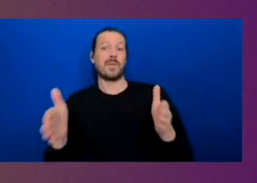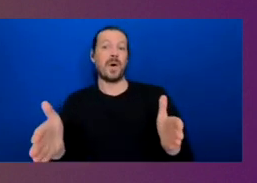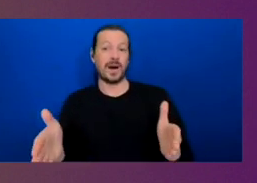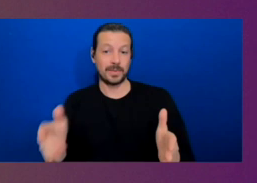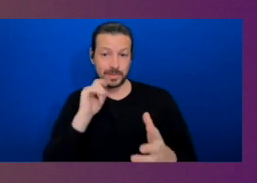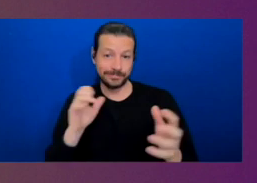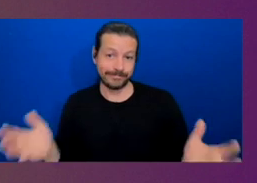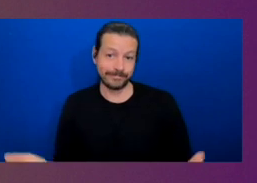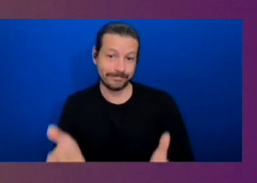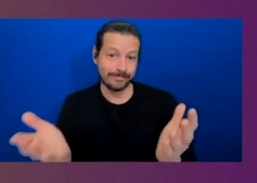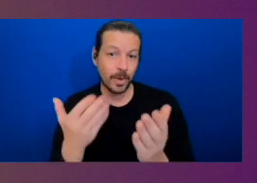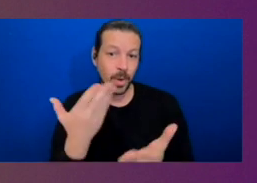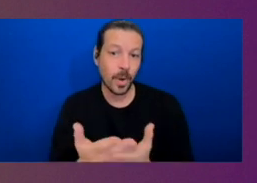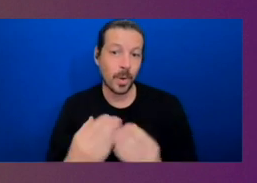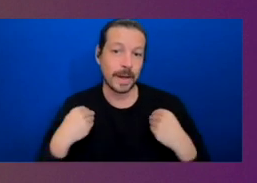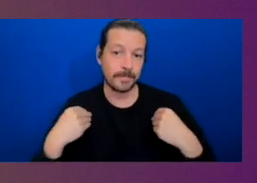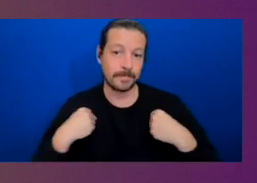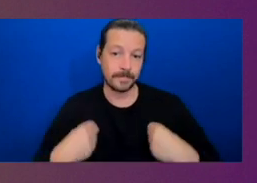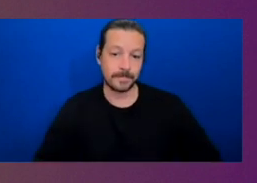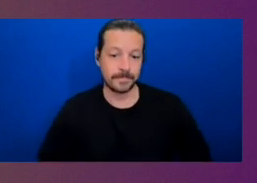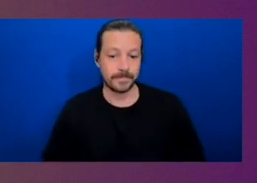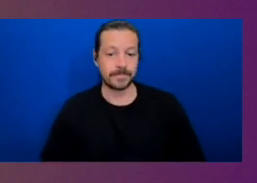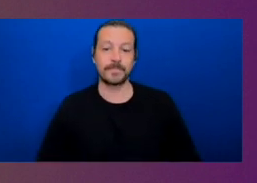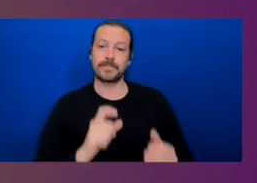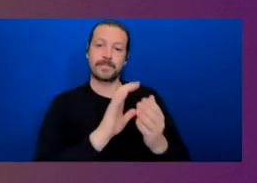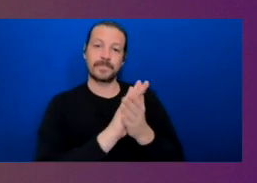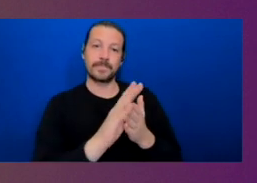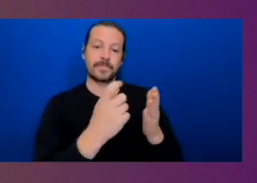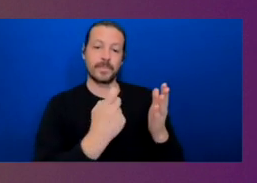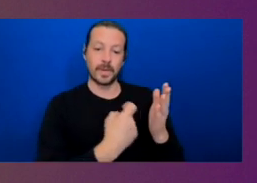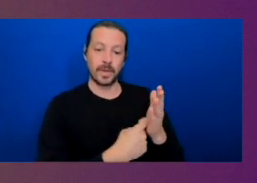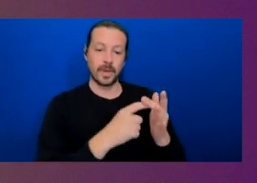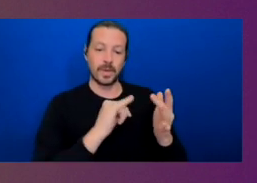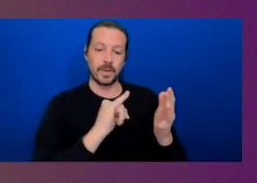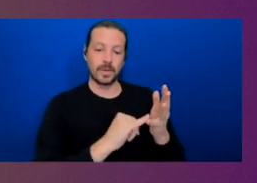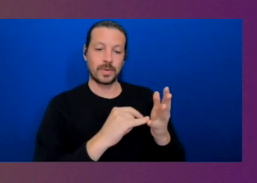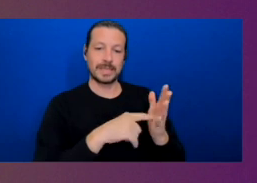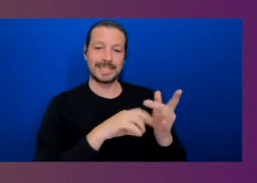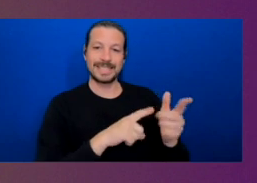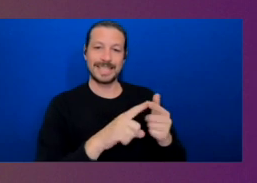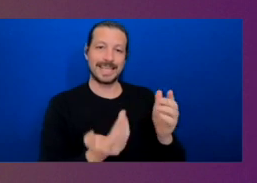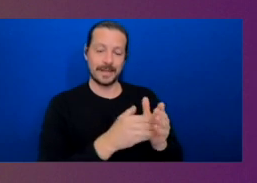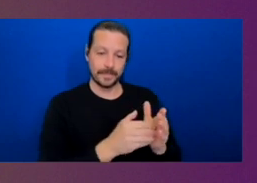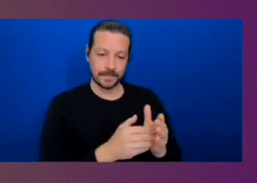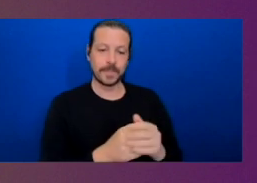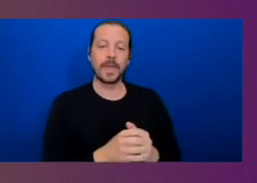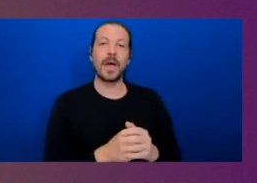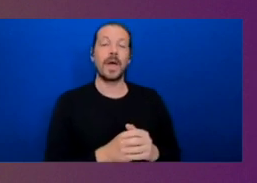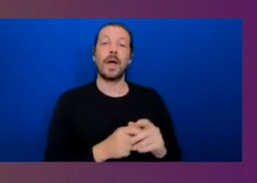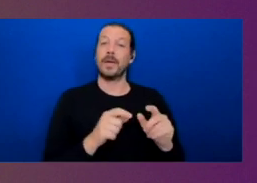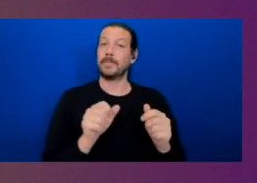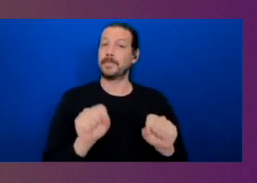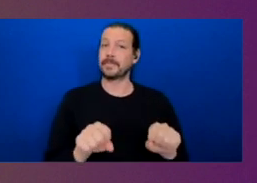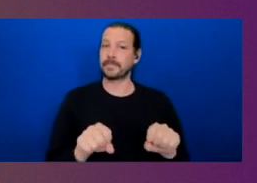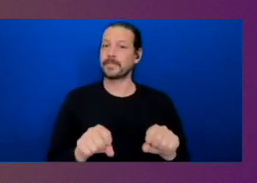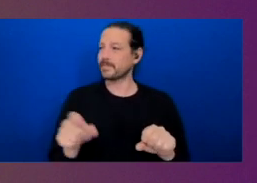inclusion. Just to add to that, Great. I think there's just to bring actually two parts of that conversation together. The word